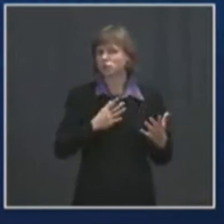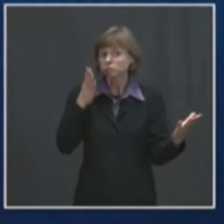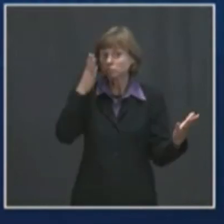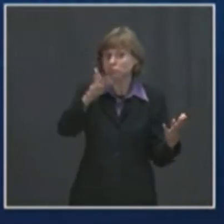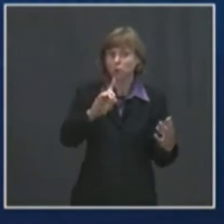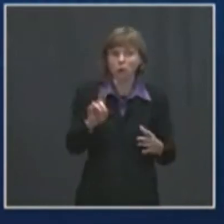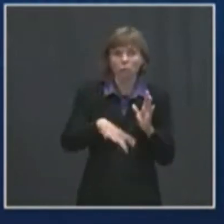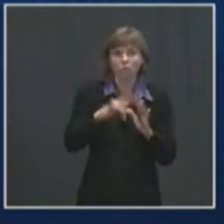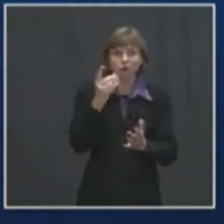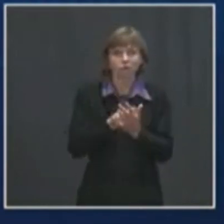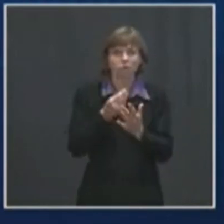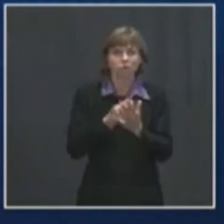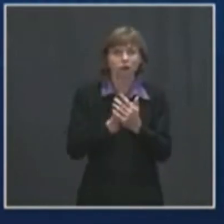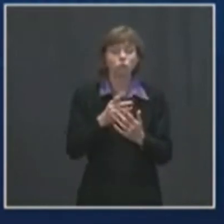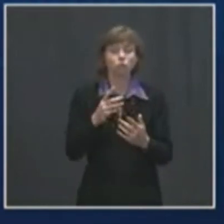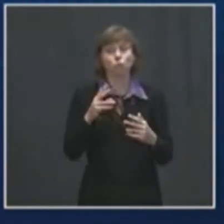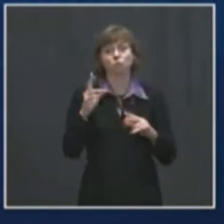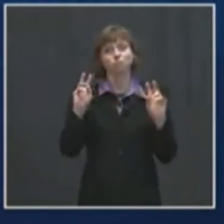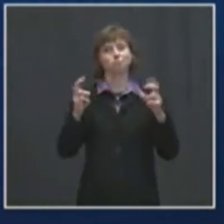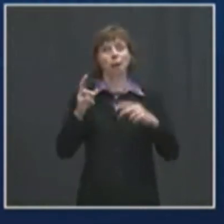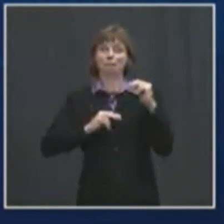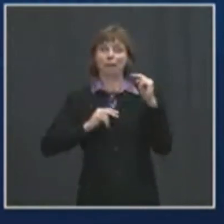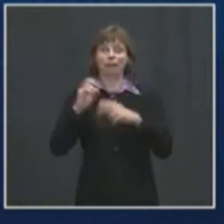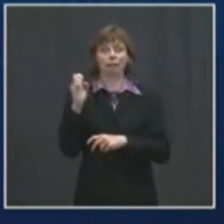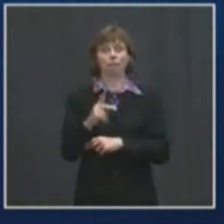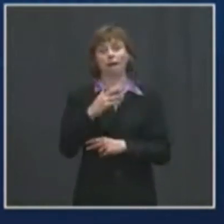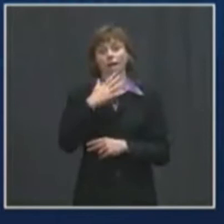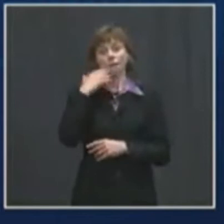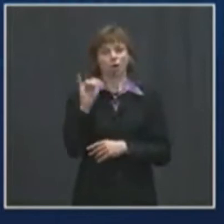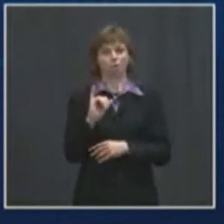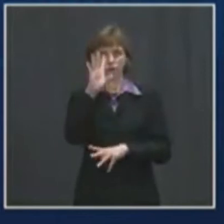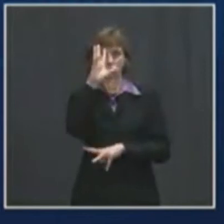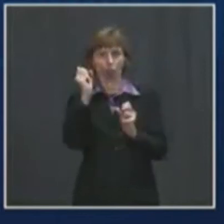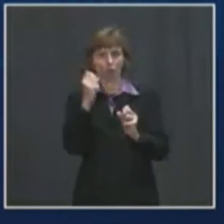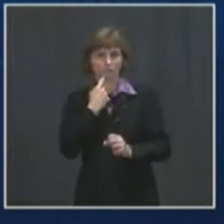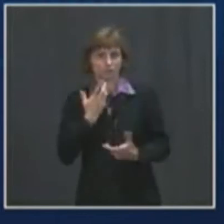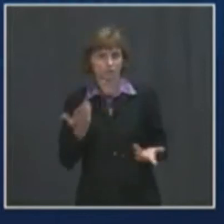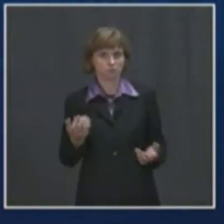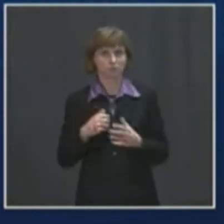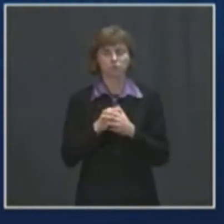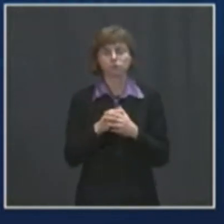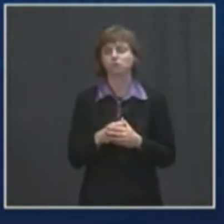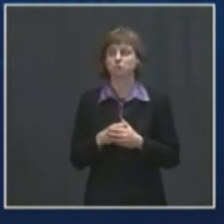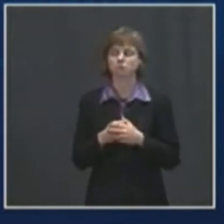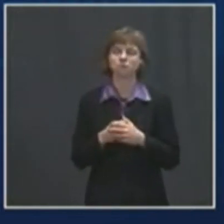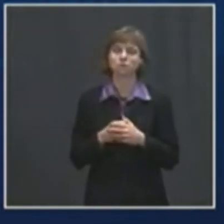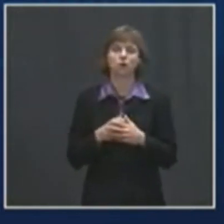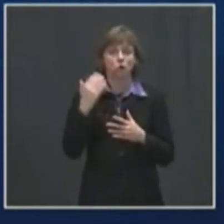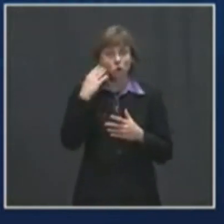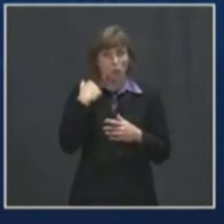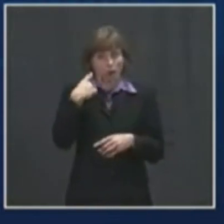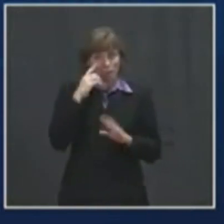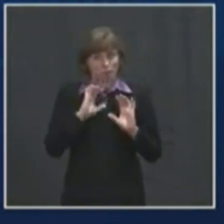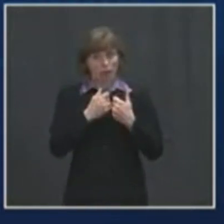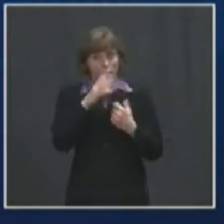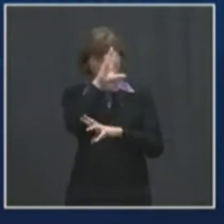to build back better, as the president has promised? I think the way President Biden talks about